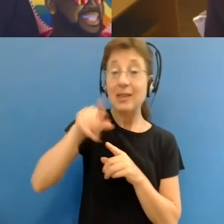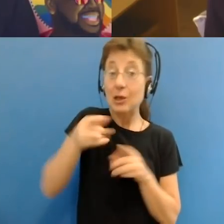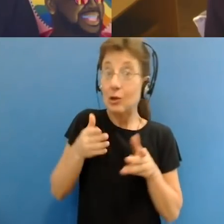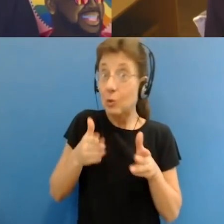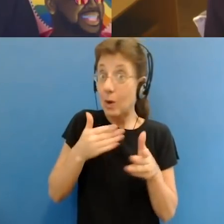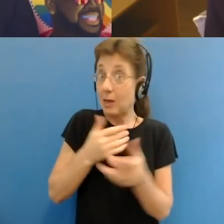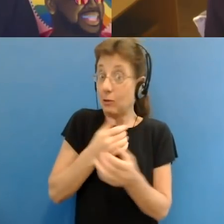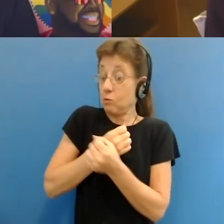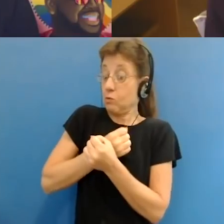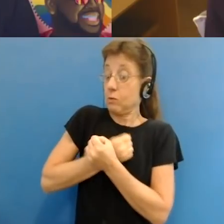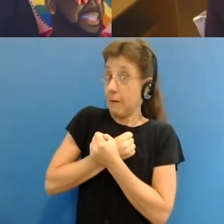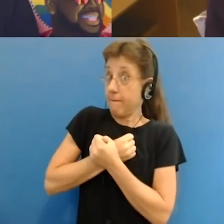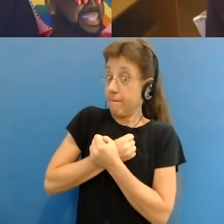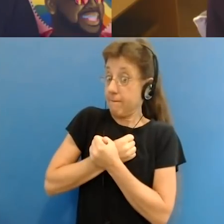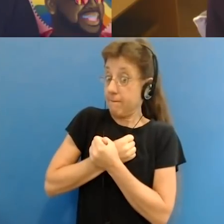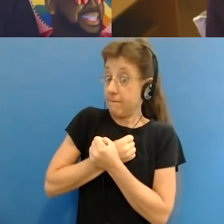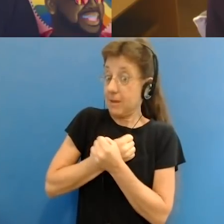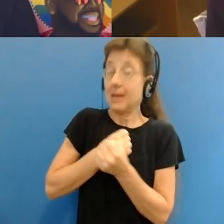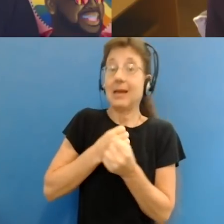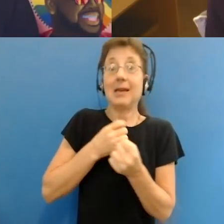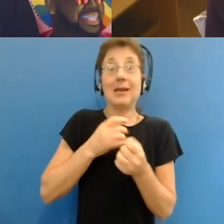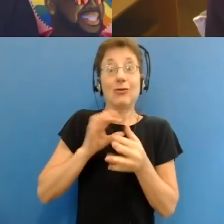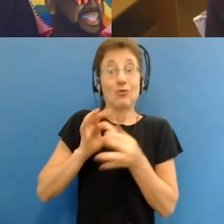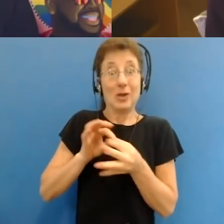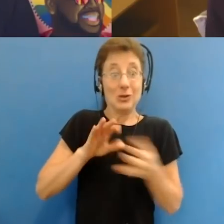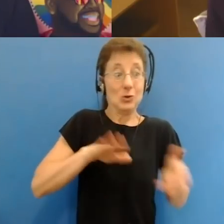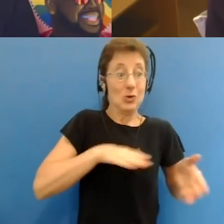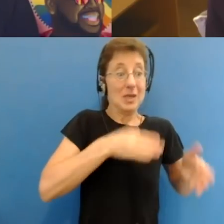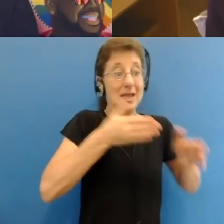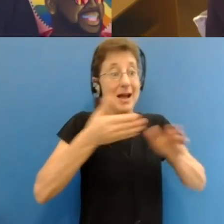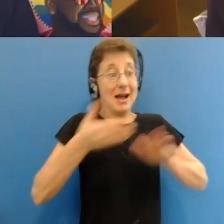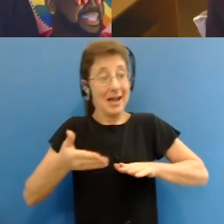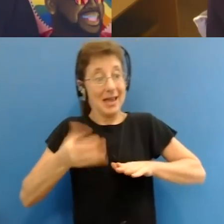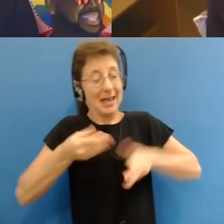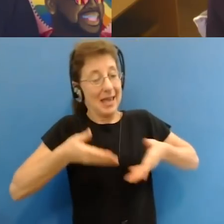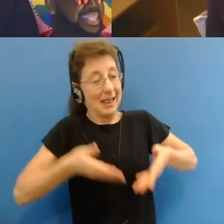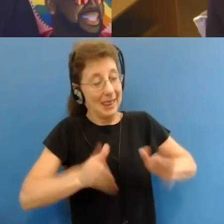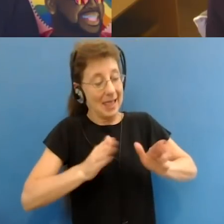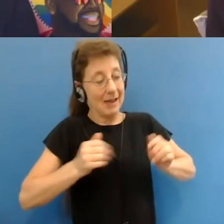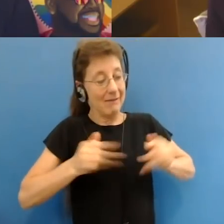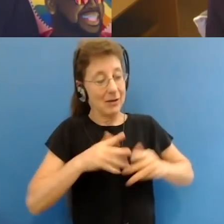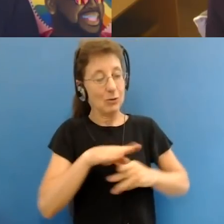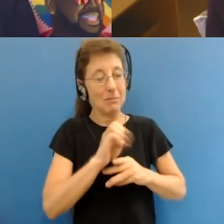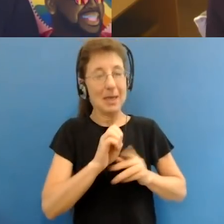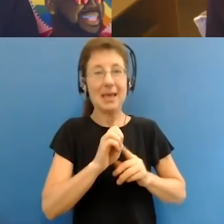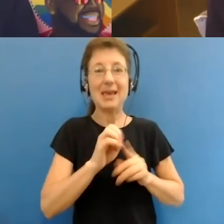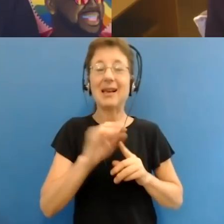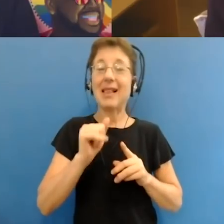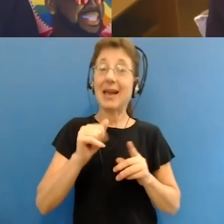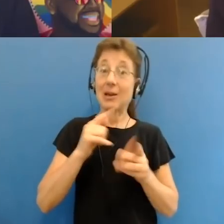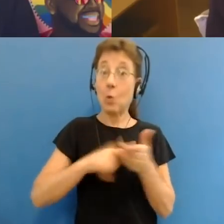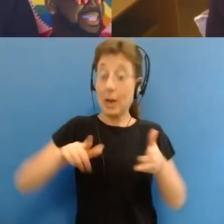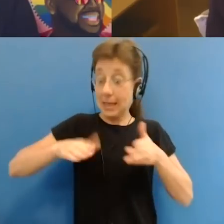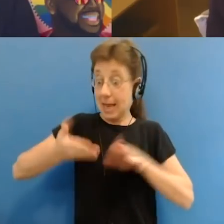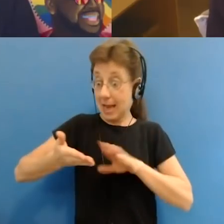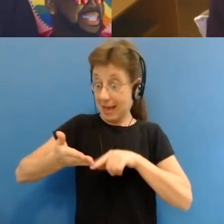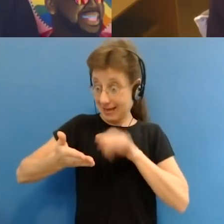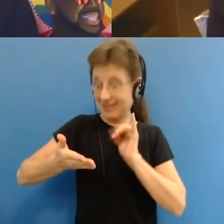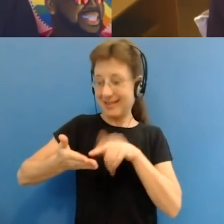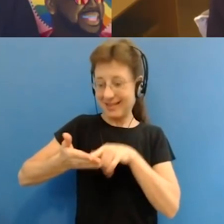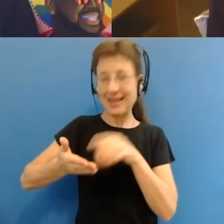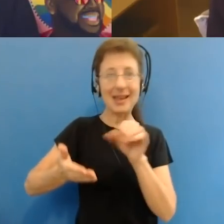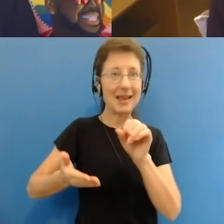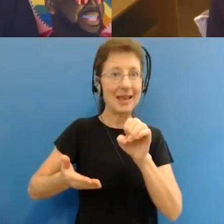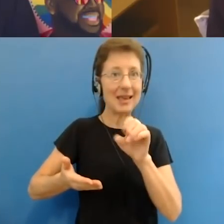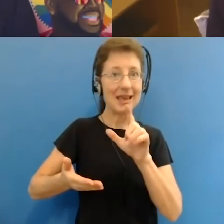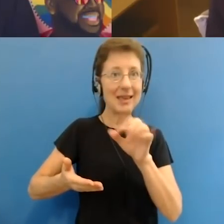that goes with letting fear be. It's really just a dying of separate selfness. But fear is